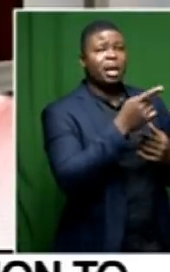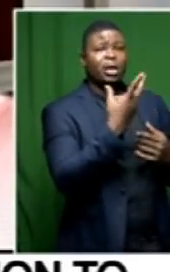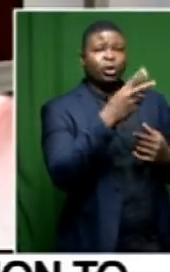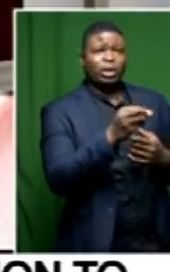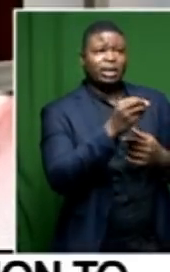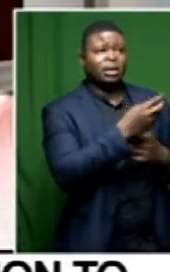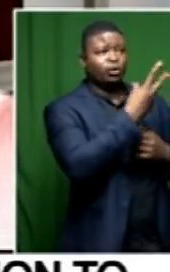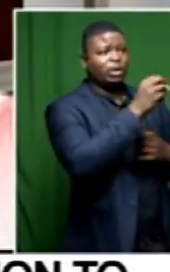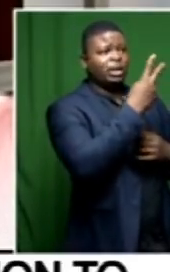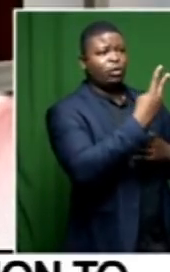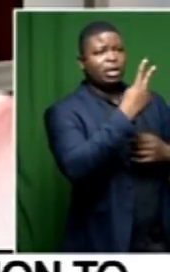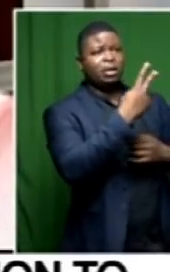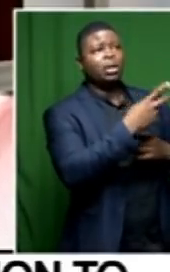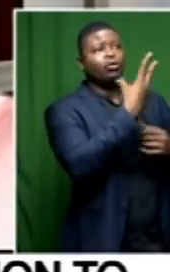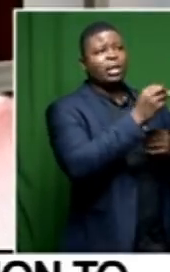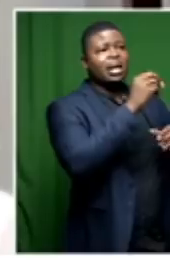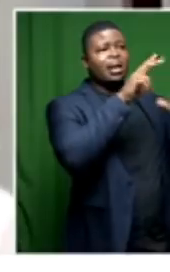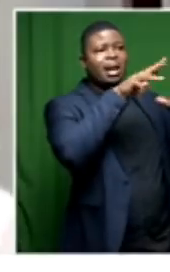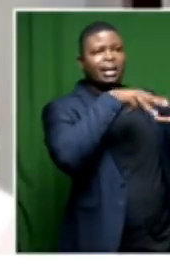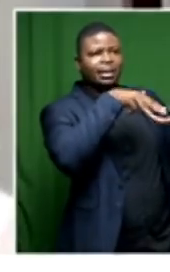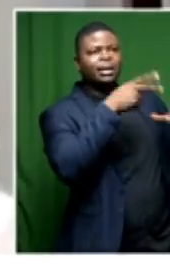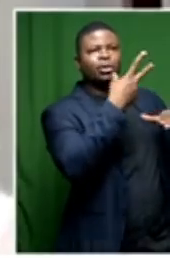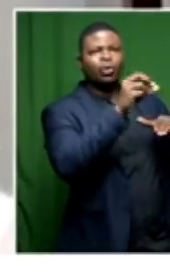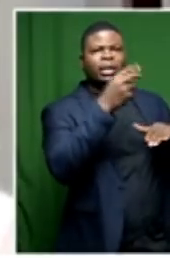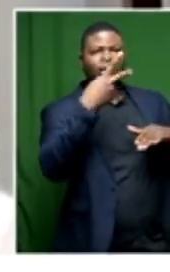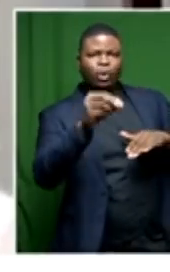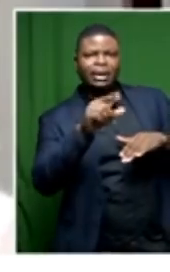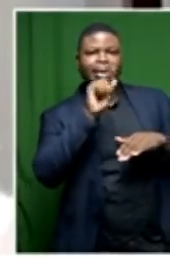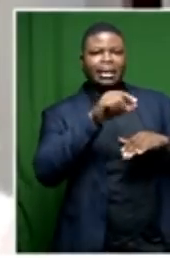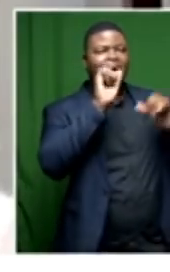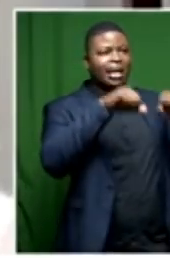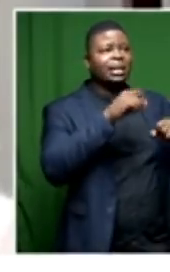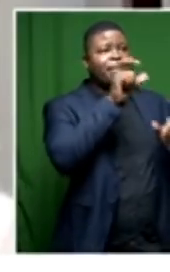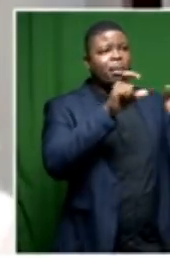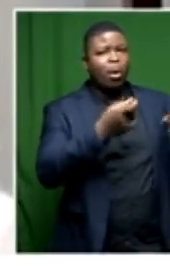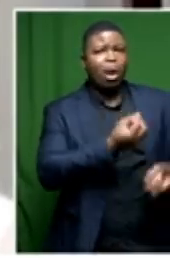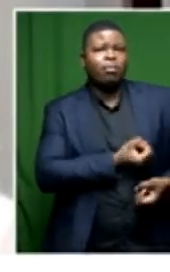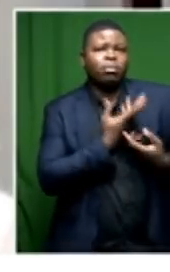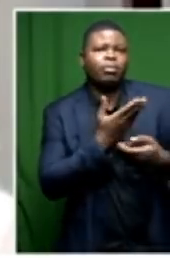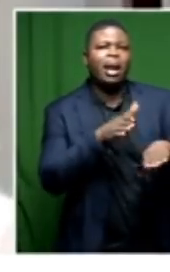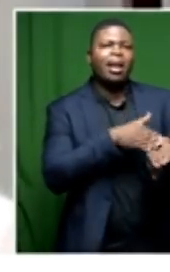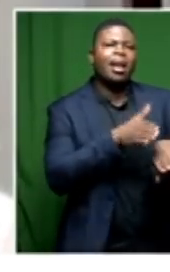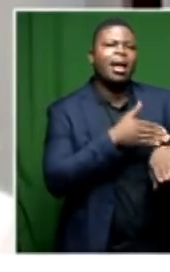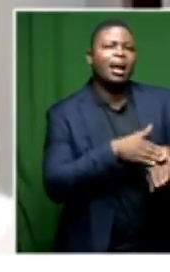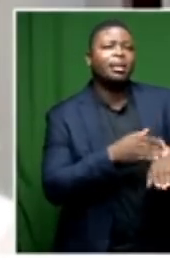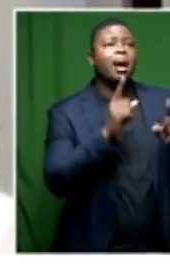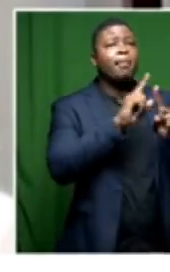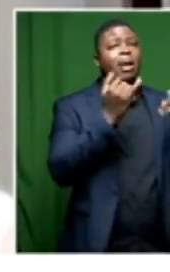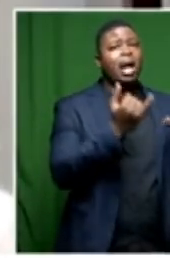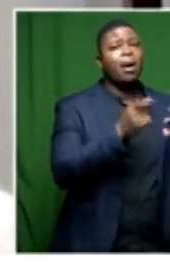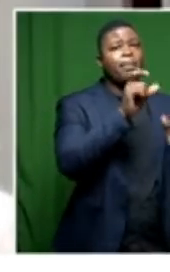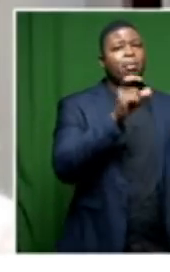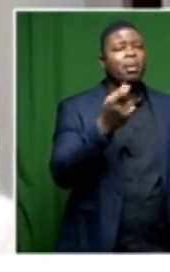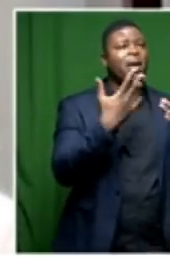2019, 2020, we have found that people have disclosed late, and I think the number ranged from between 10